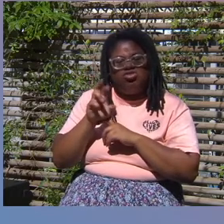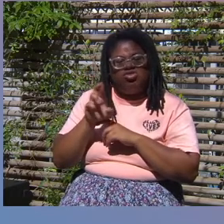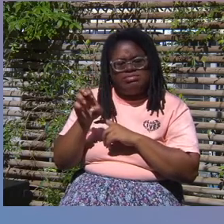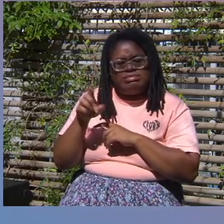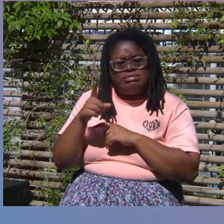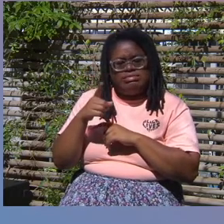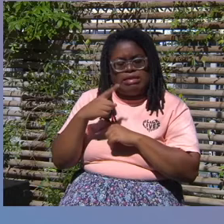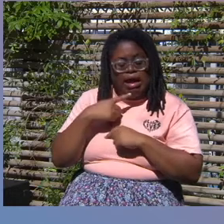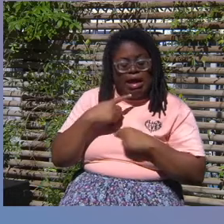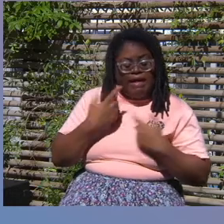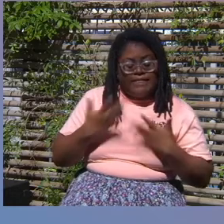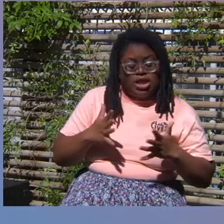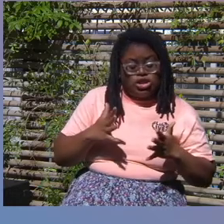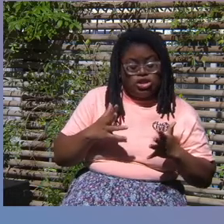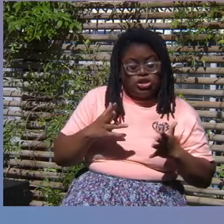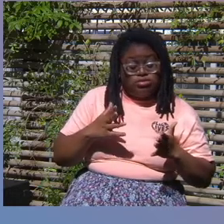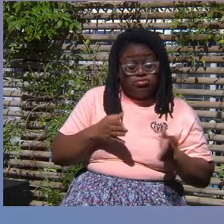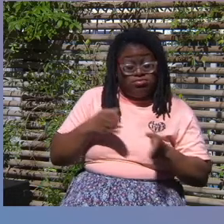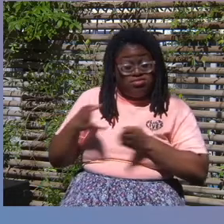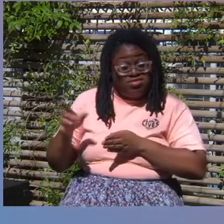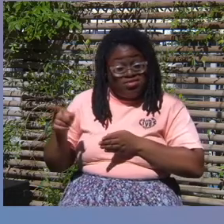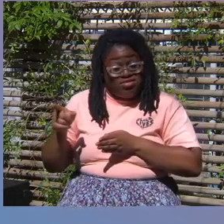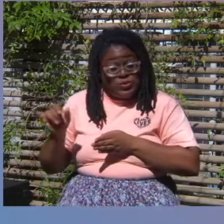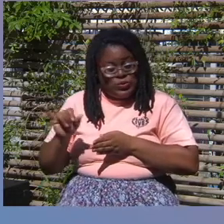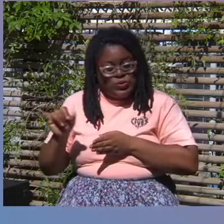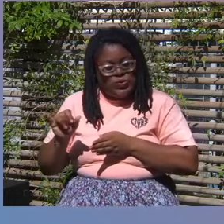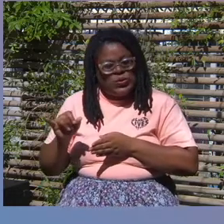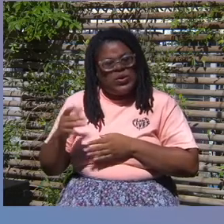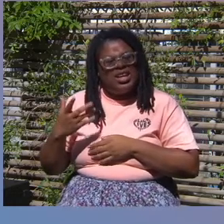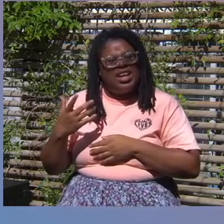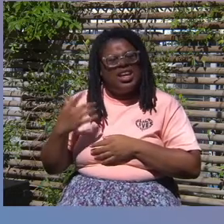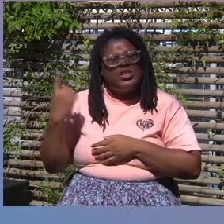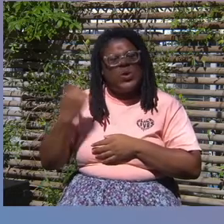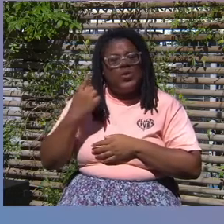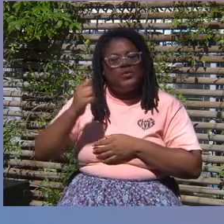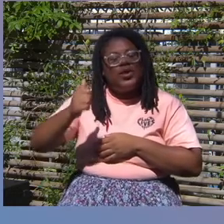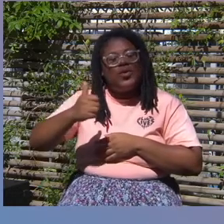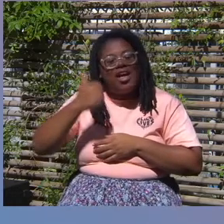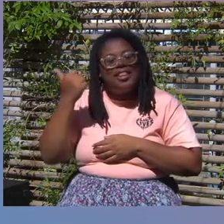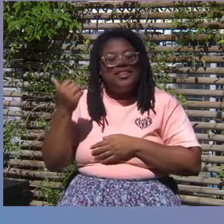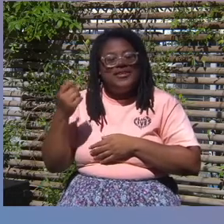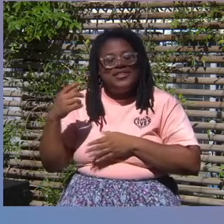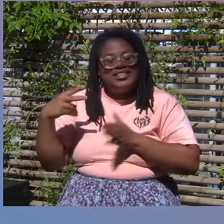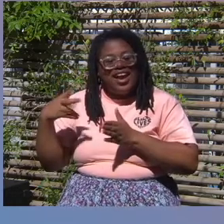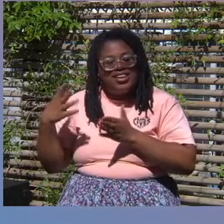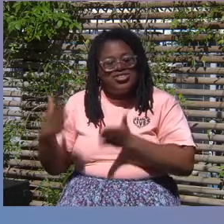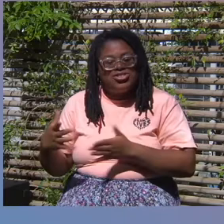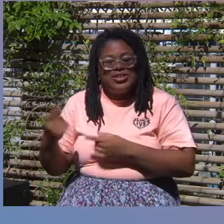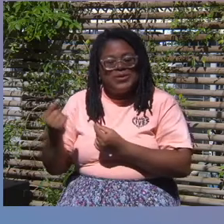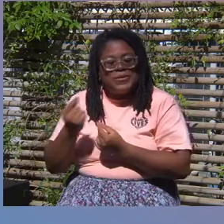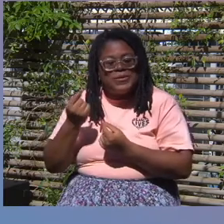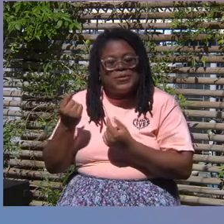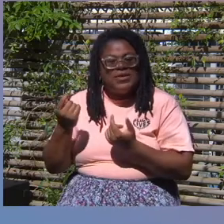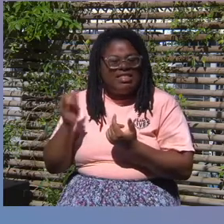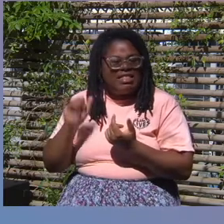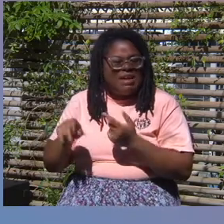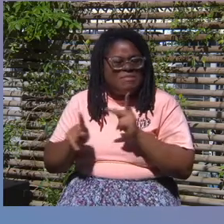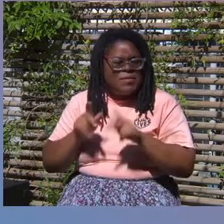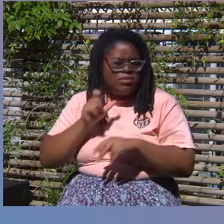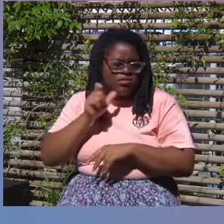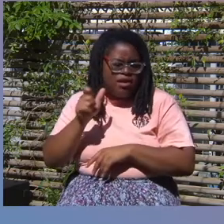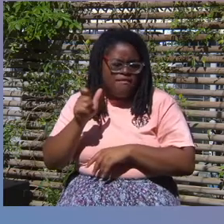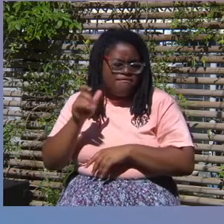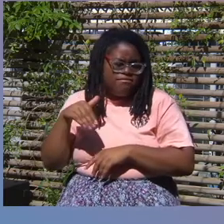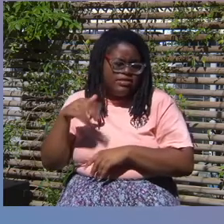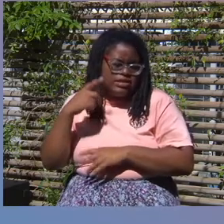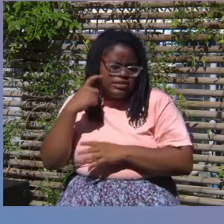here's what I did. In fact, it's always talking about what someone else did, right? Things that are maybe in the shadows that other people